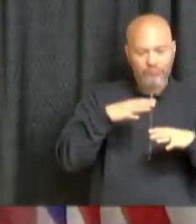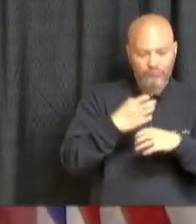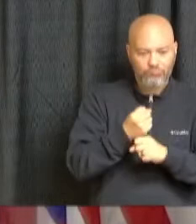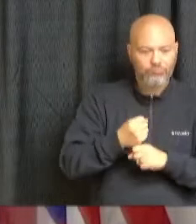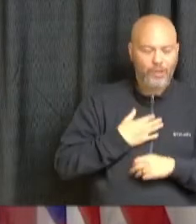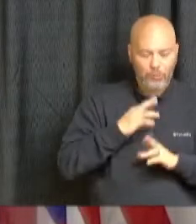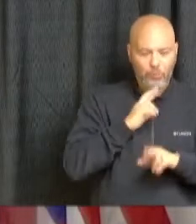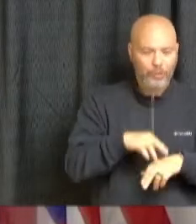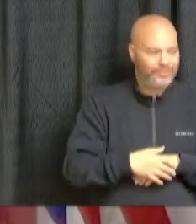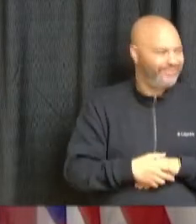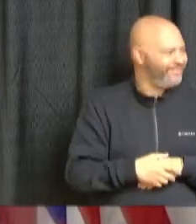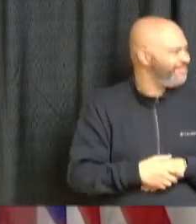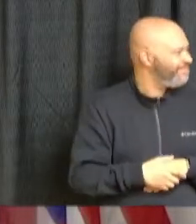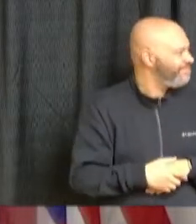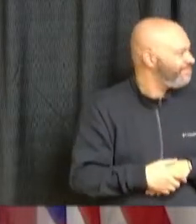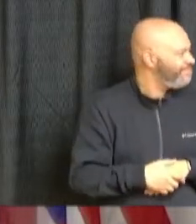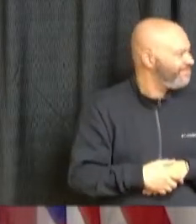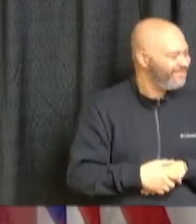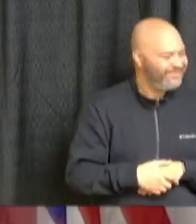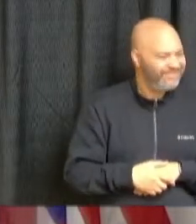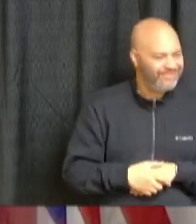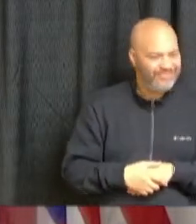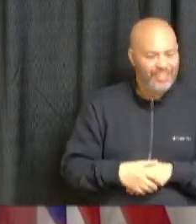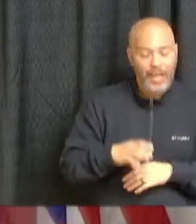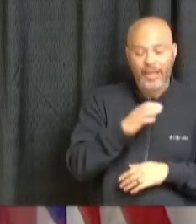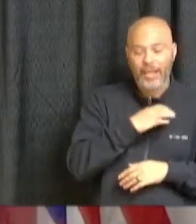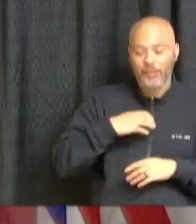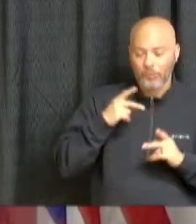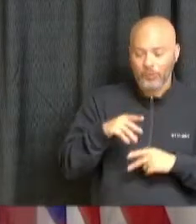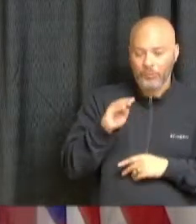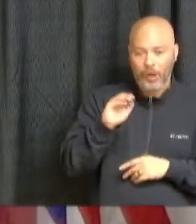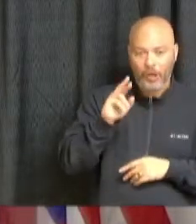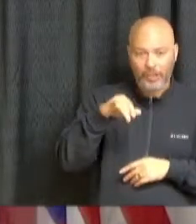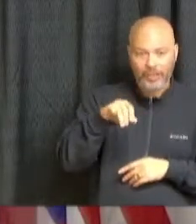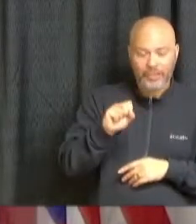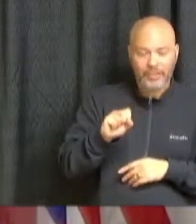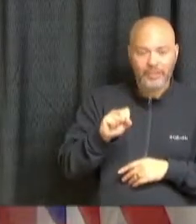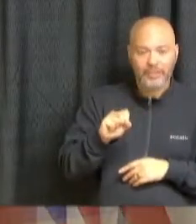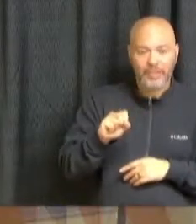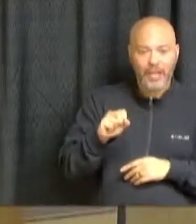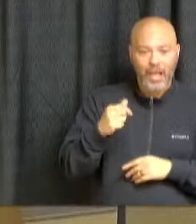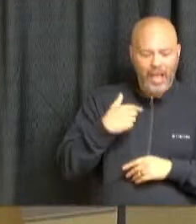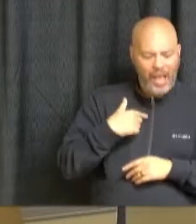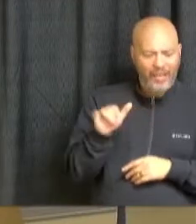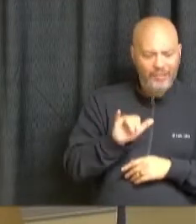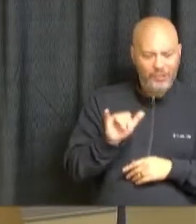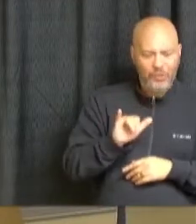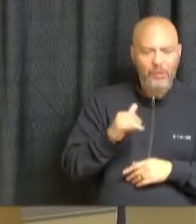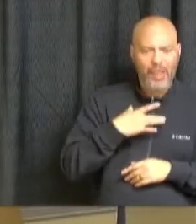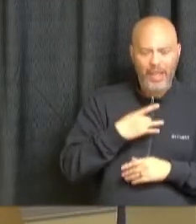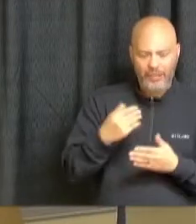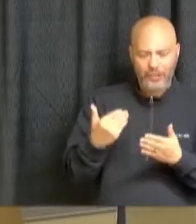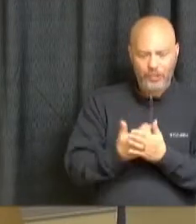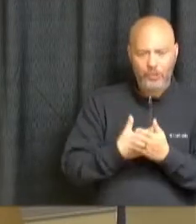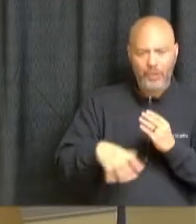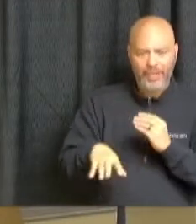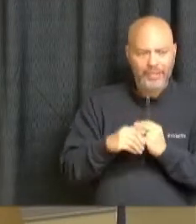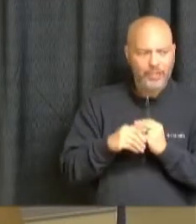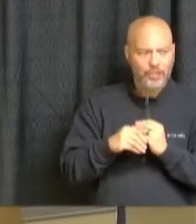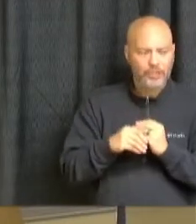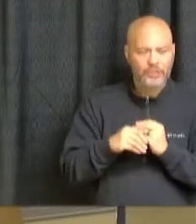report. Good report. Councilperson Marquis, you're recognized. Thank you, Mayor. I too like the new addition to